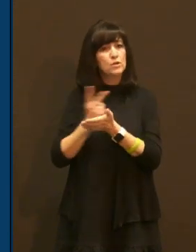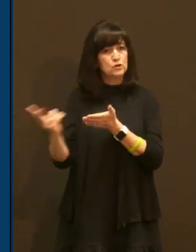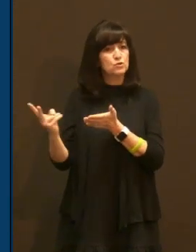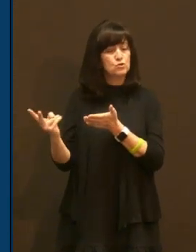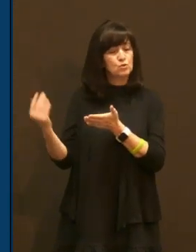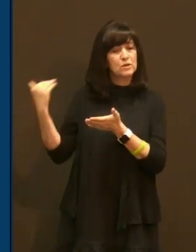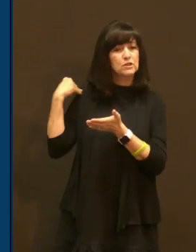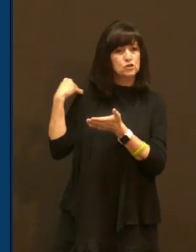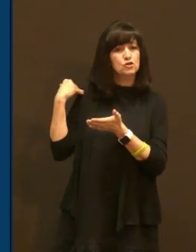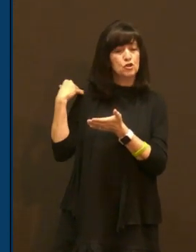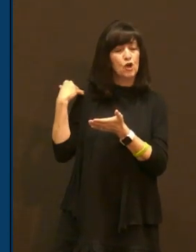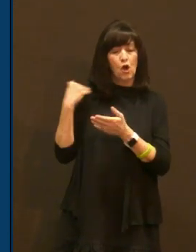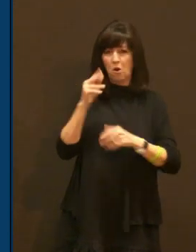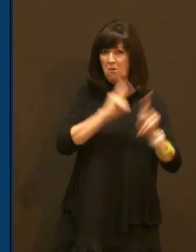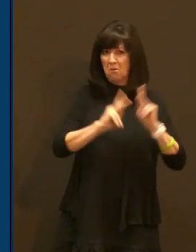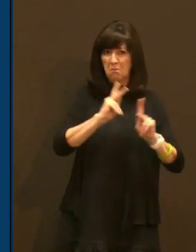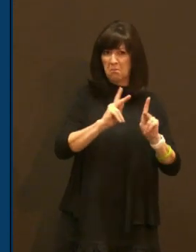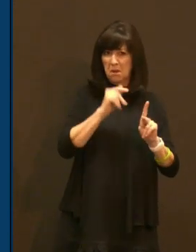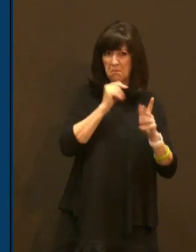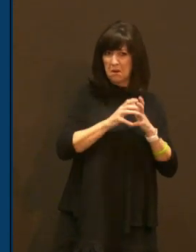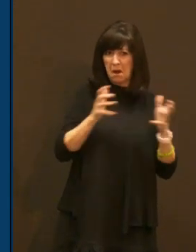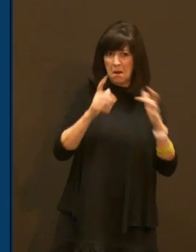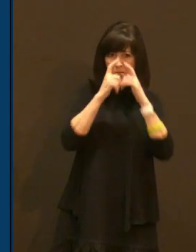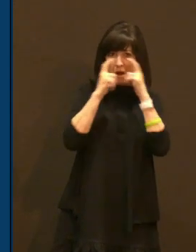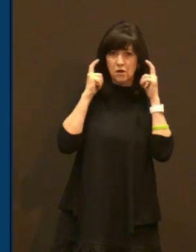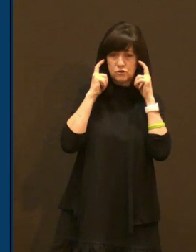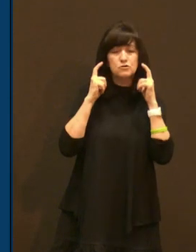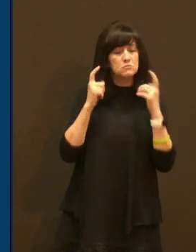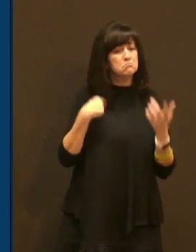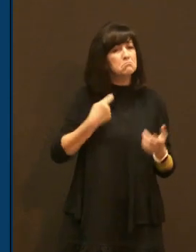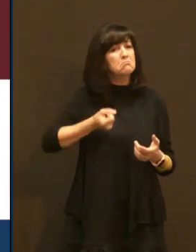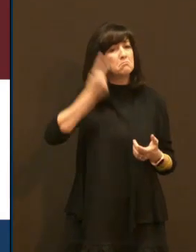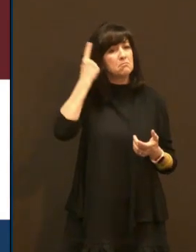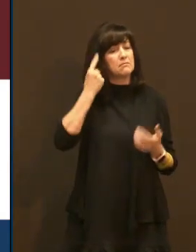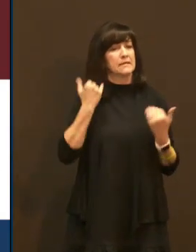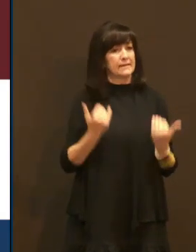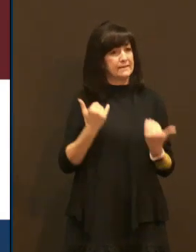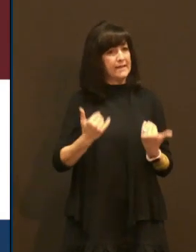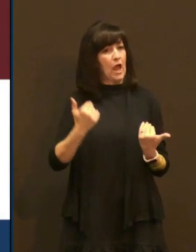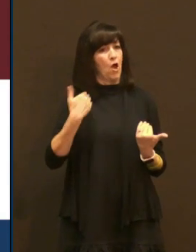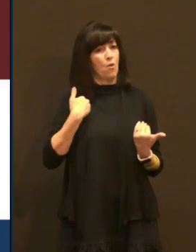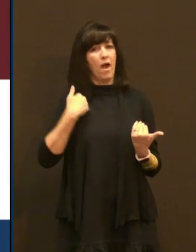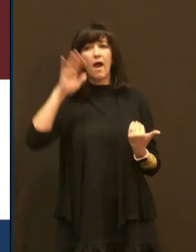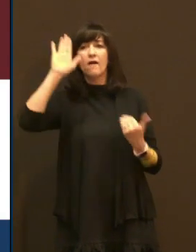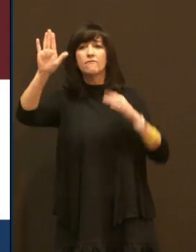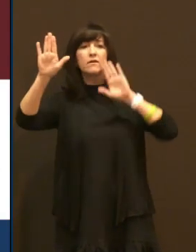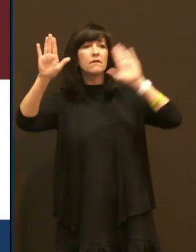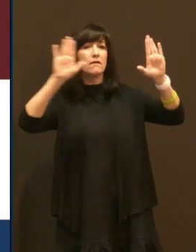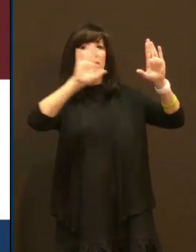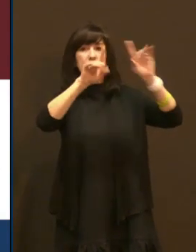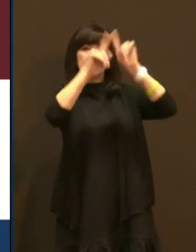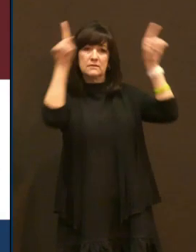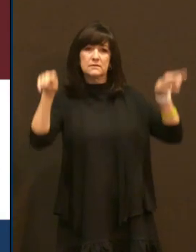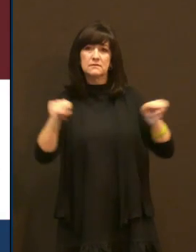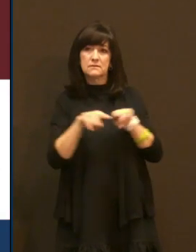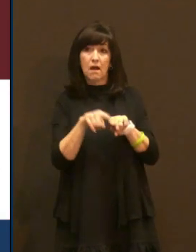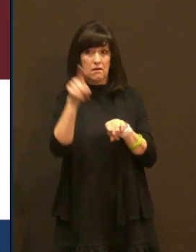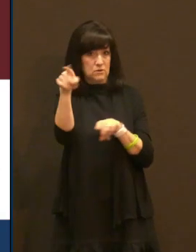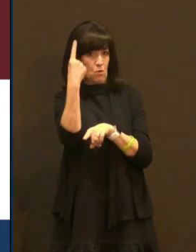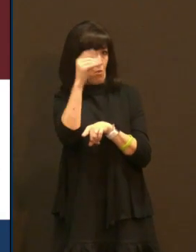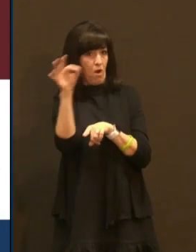case, and understandably it goes up and down, I think, but the signage was there. This is one of the signs that